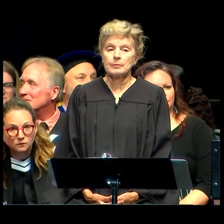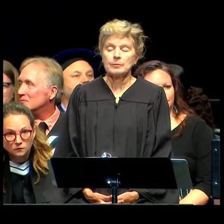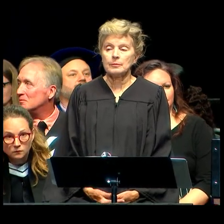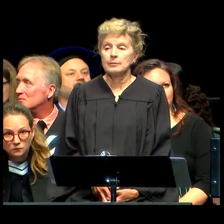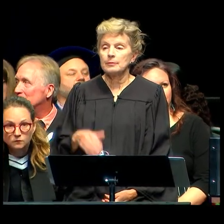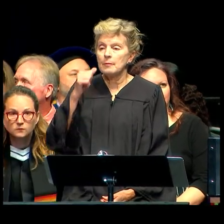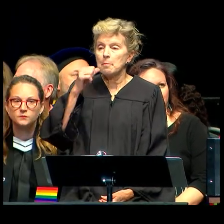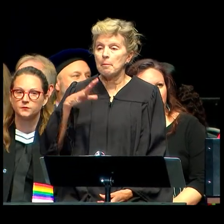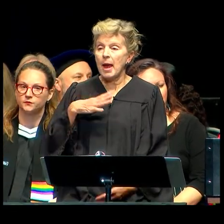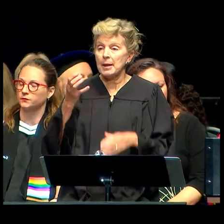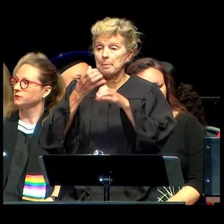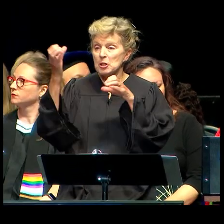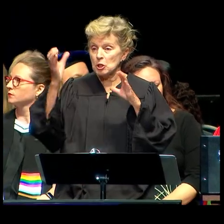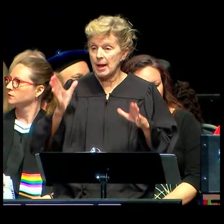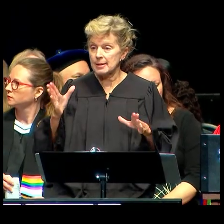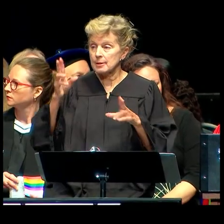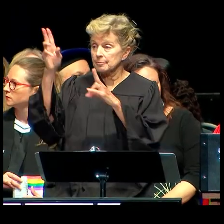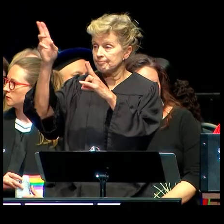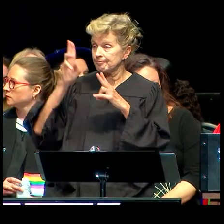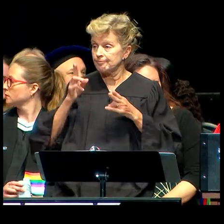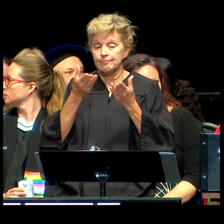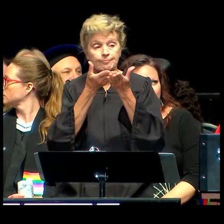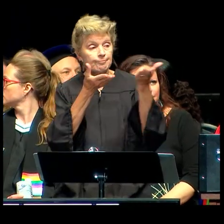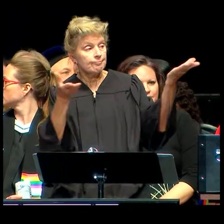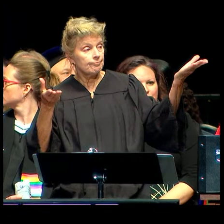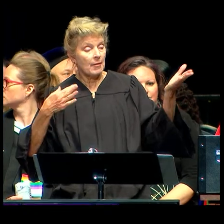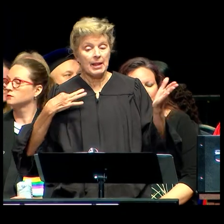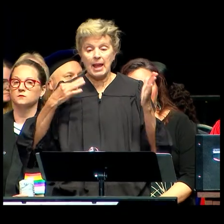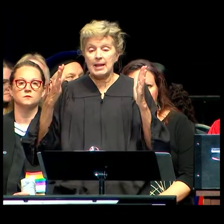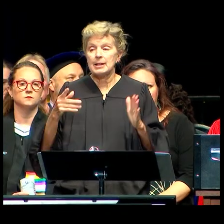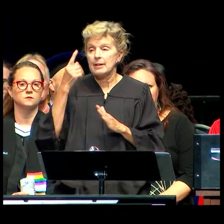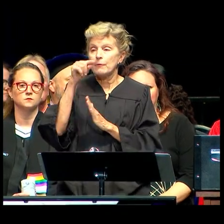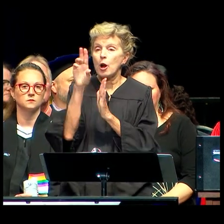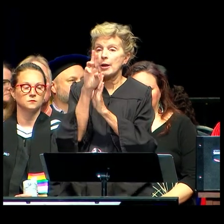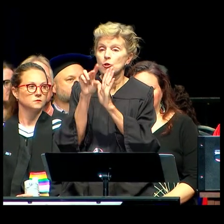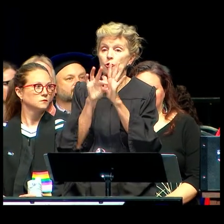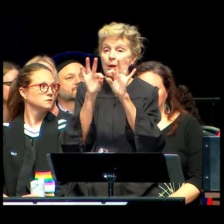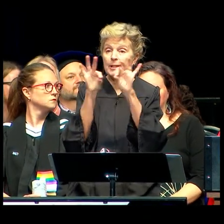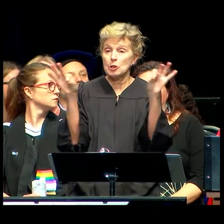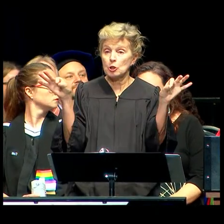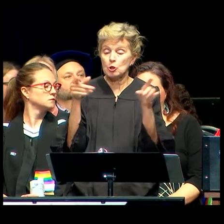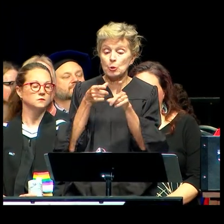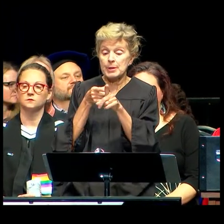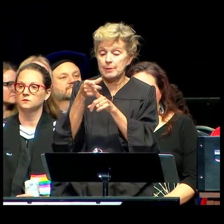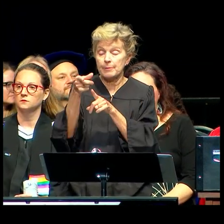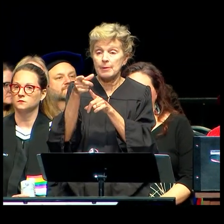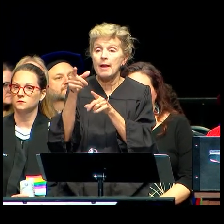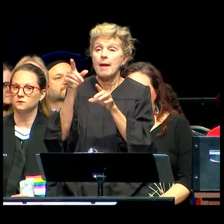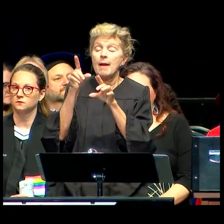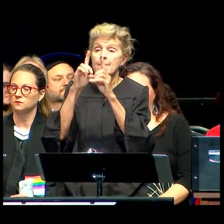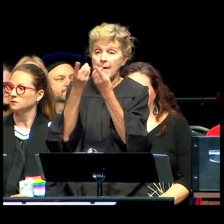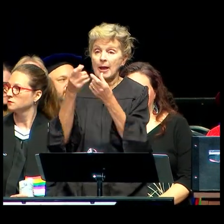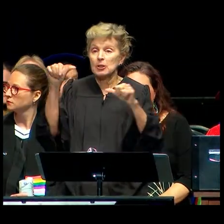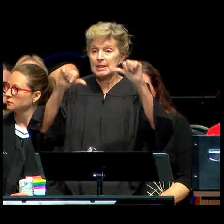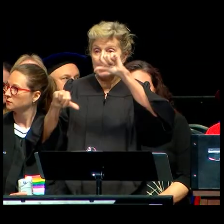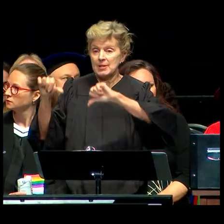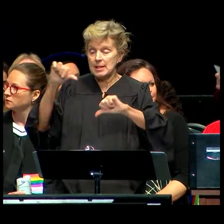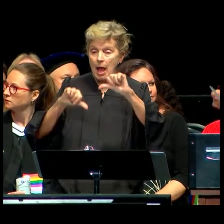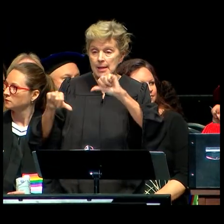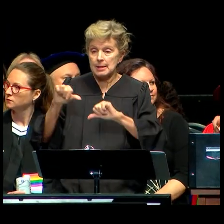Madam Chancellor, I have the honor to present candidates for the undergraduate degrees in the Faculty of Science.